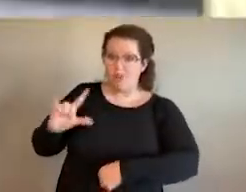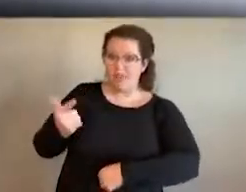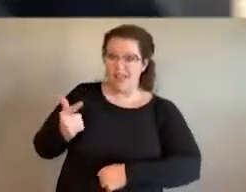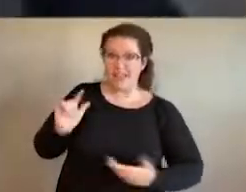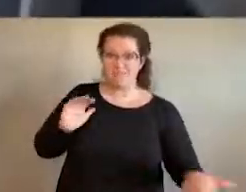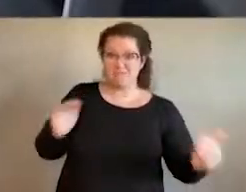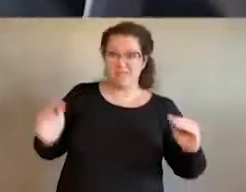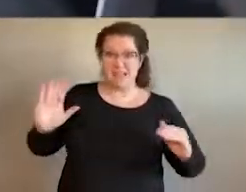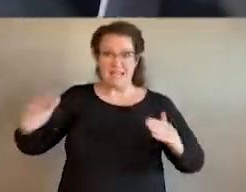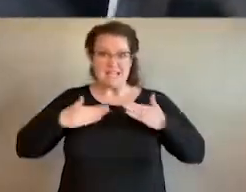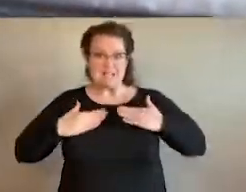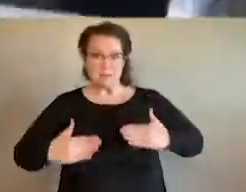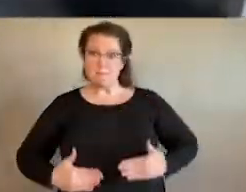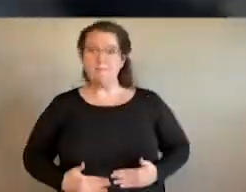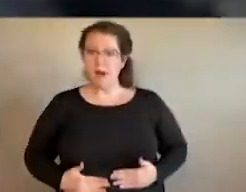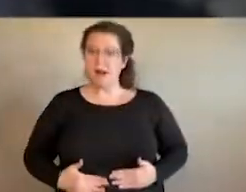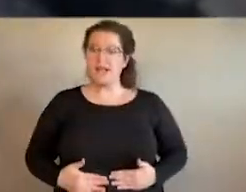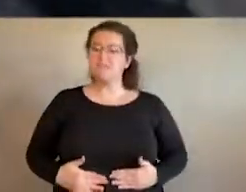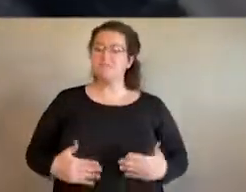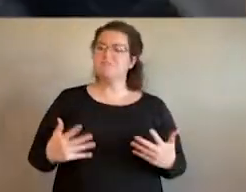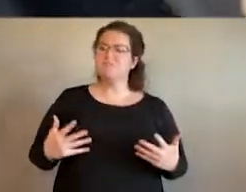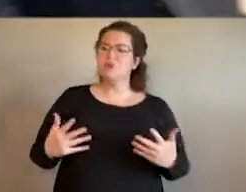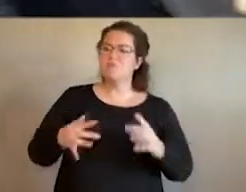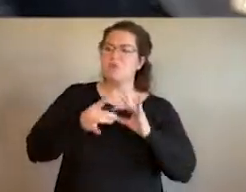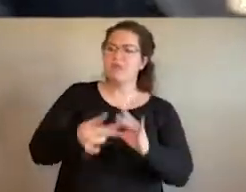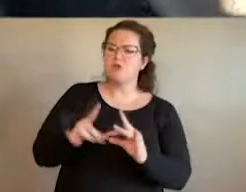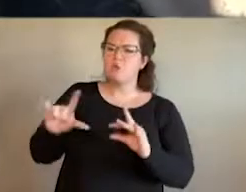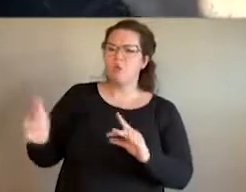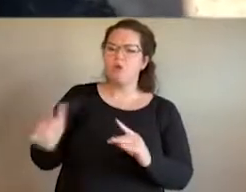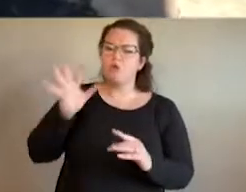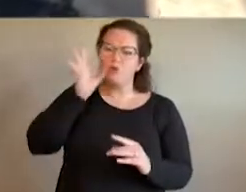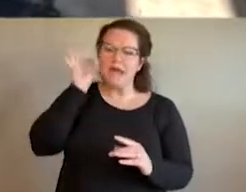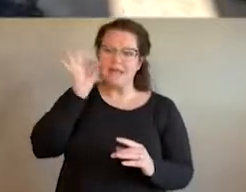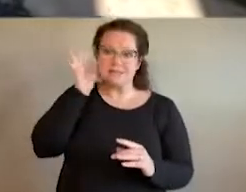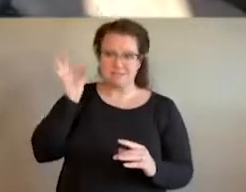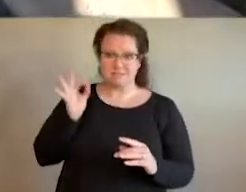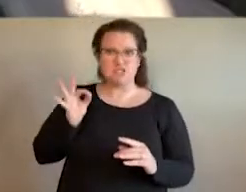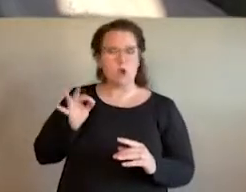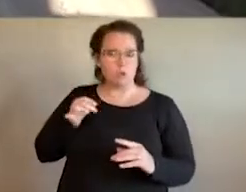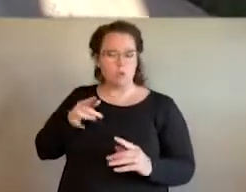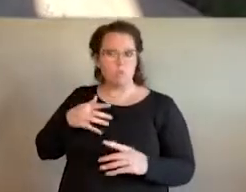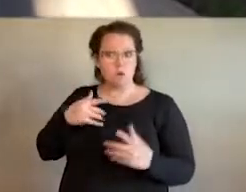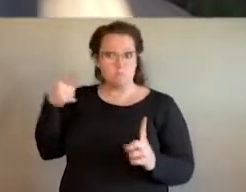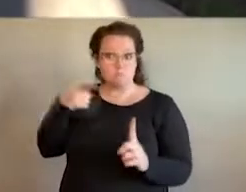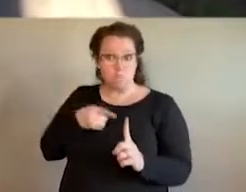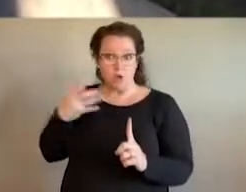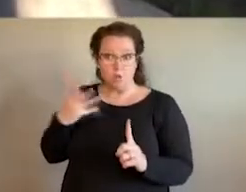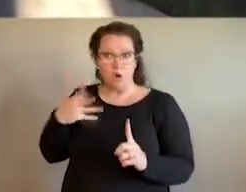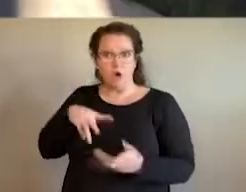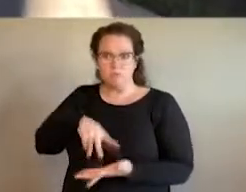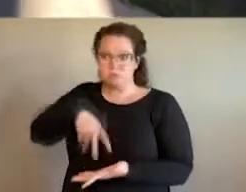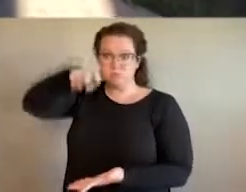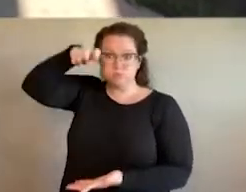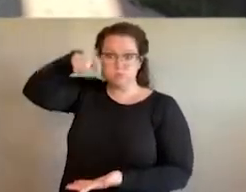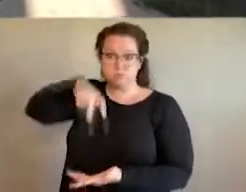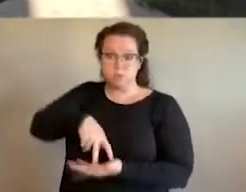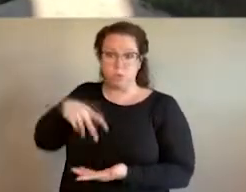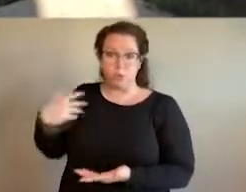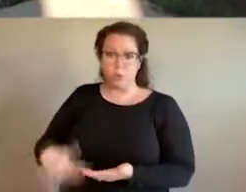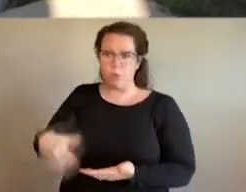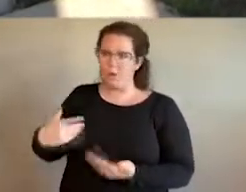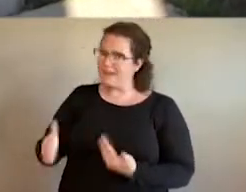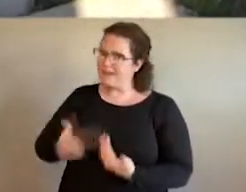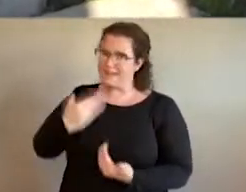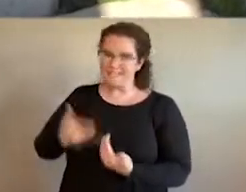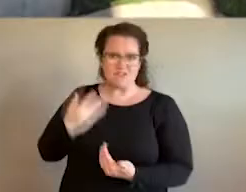ratios of any big cat, which makes them amazing jumpers. So if you see him jump up on anything, it's just